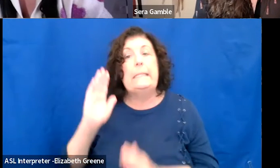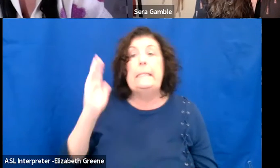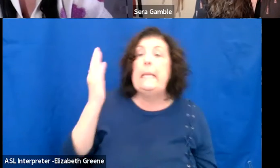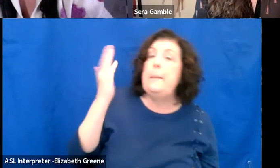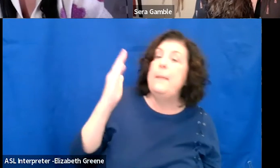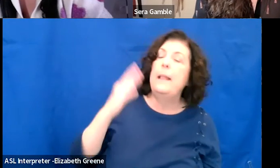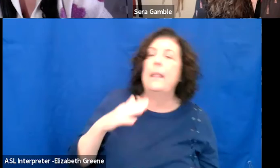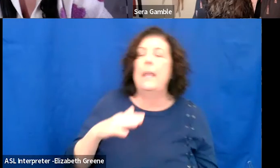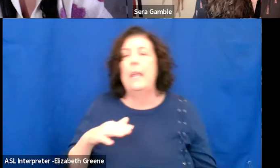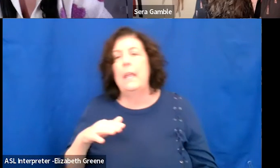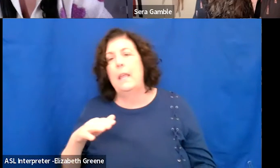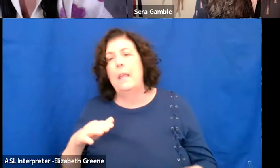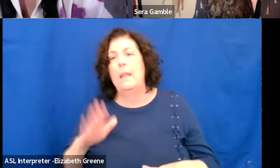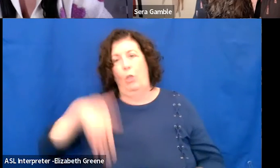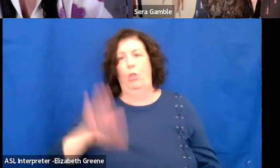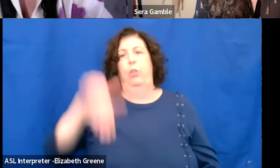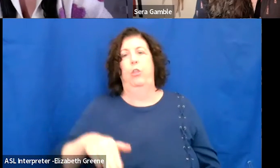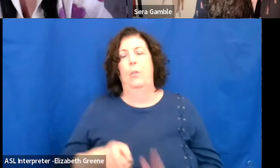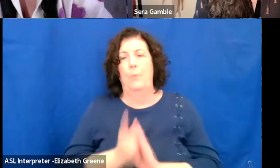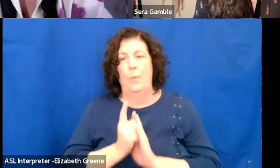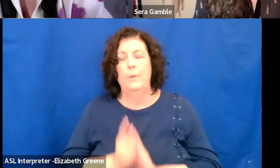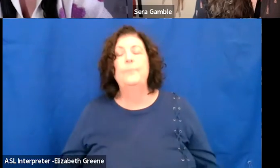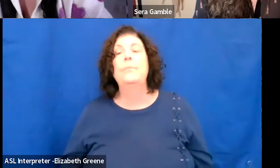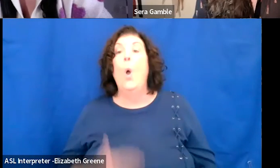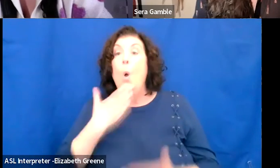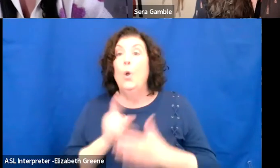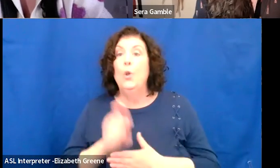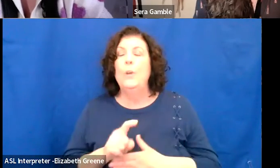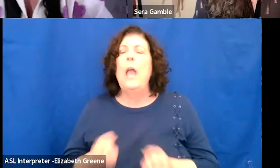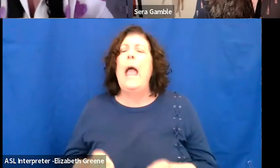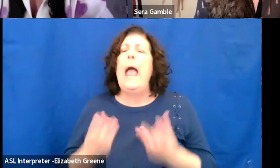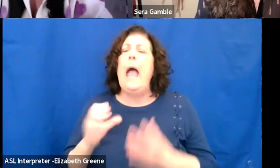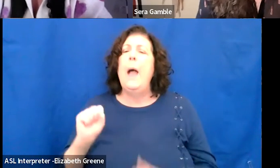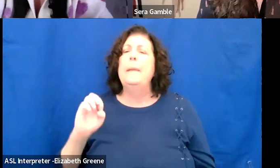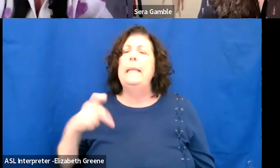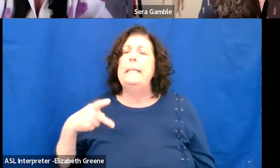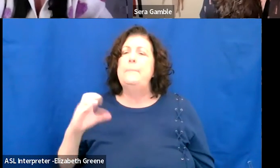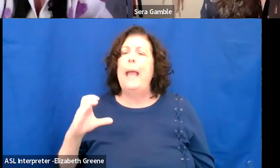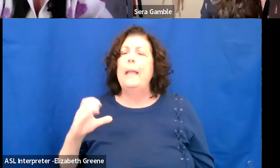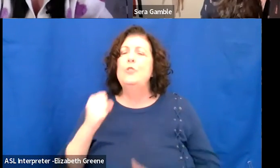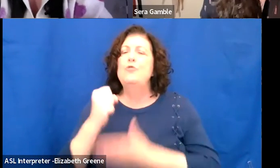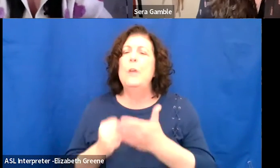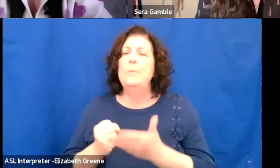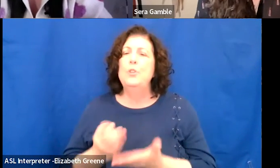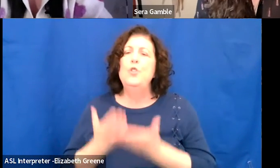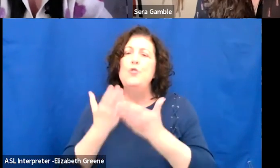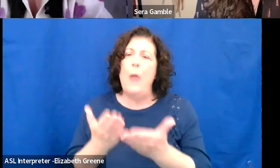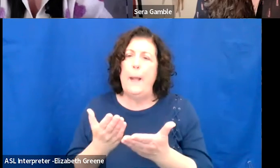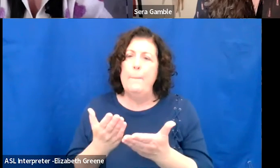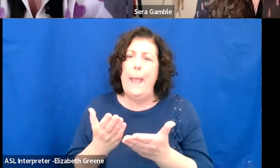Okay. This is a good one. How many spec scripts do you recommend people have? As many as it